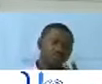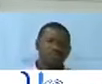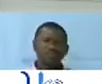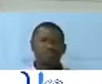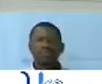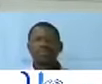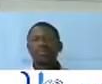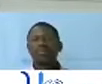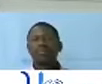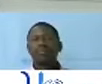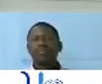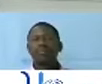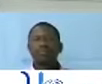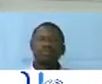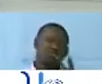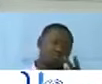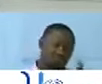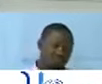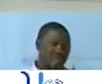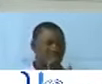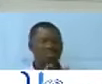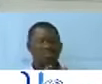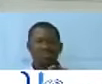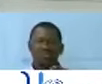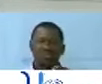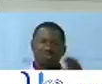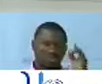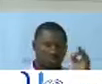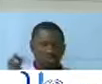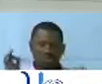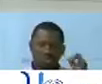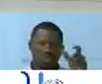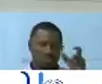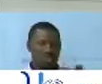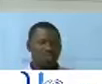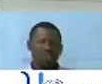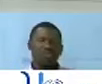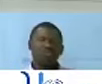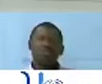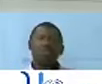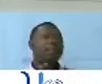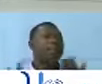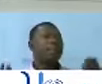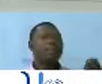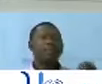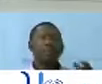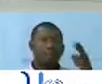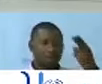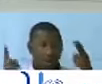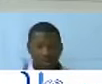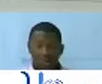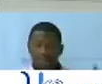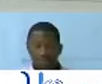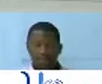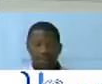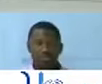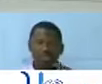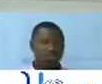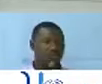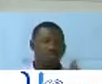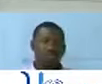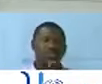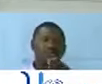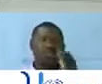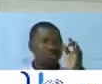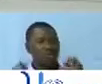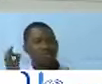ben wala ñaar go to court ñom dañ daan dem ci court bi. But the majority did not go to court. Way ñu ci upp ñom duñ daan dem ci court bi. And the difficulty we